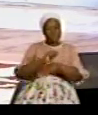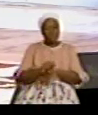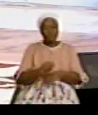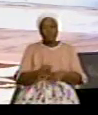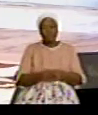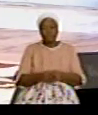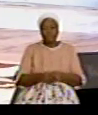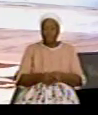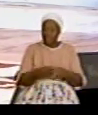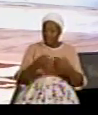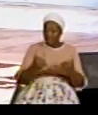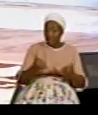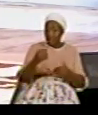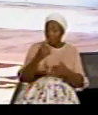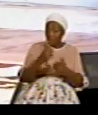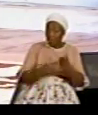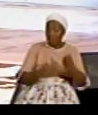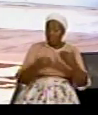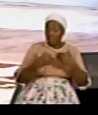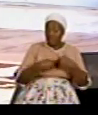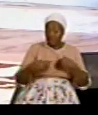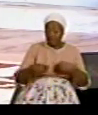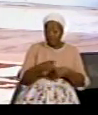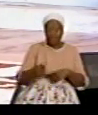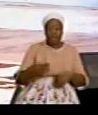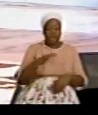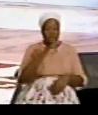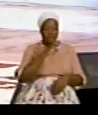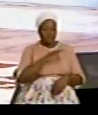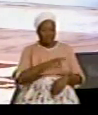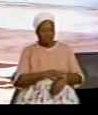they gained until today?